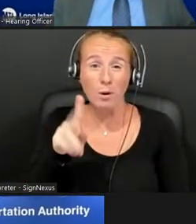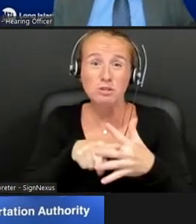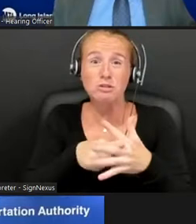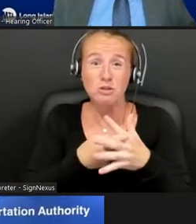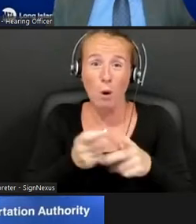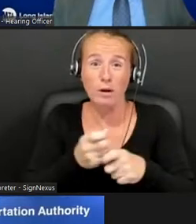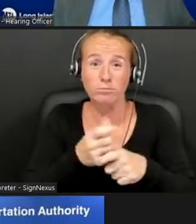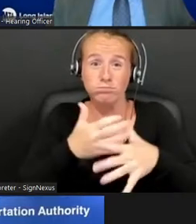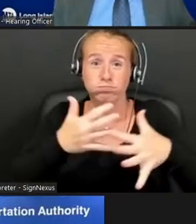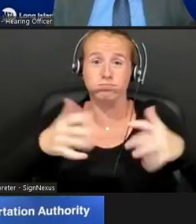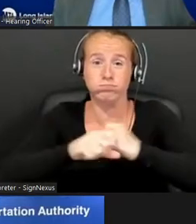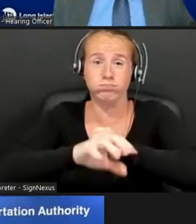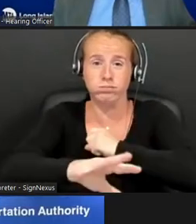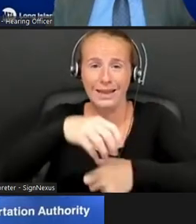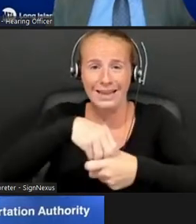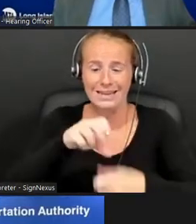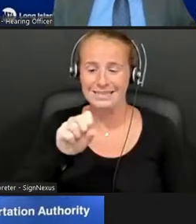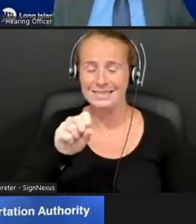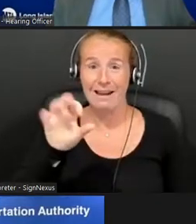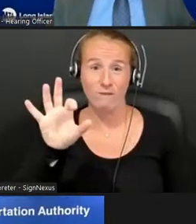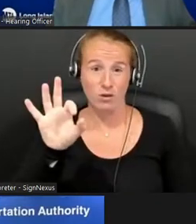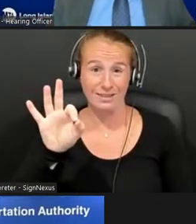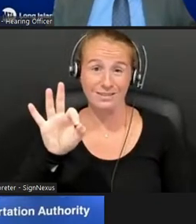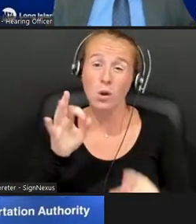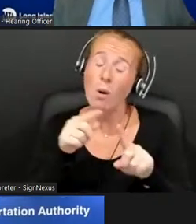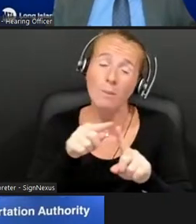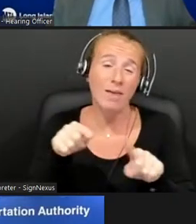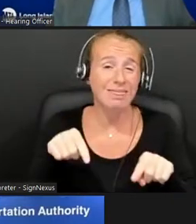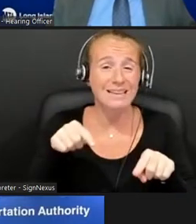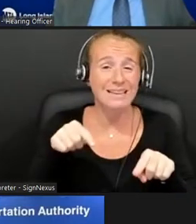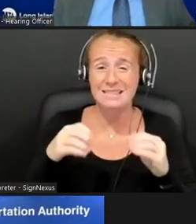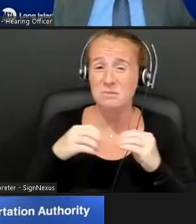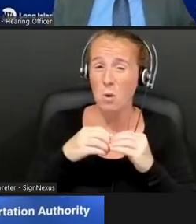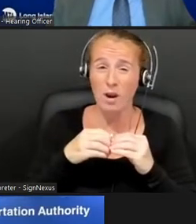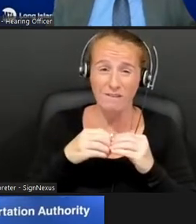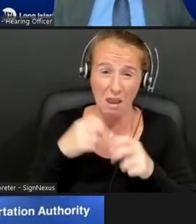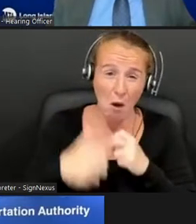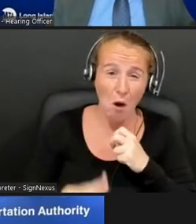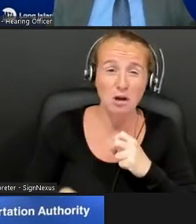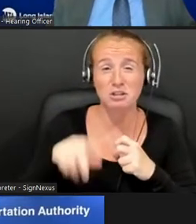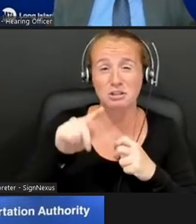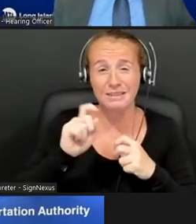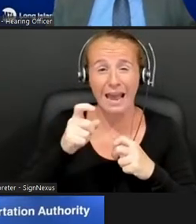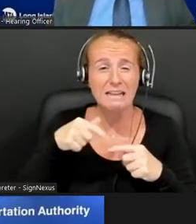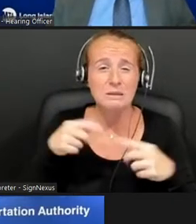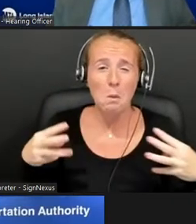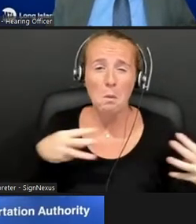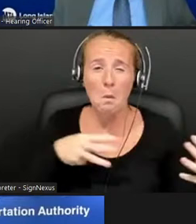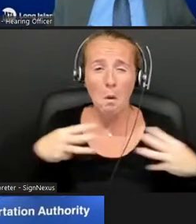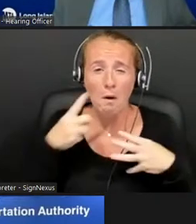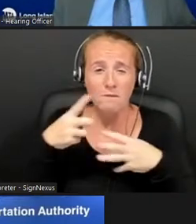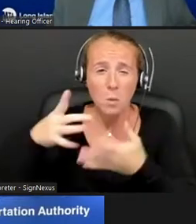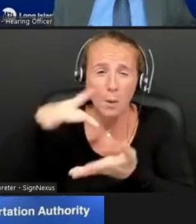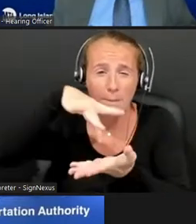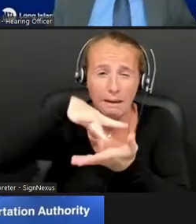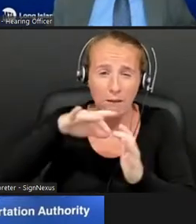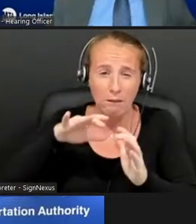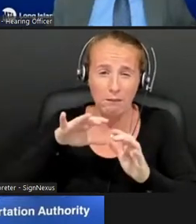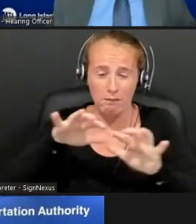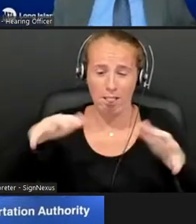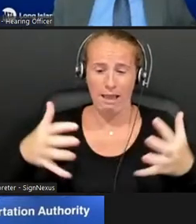um if anything this is a regressive tax uh and it's a war on the middle class and many of the people who